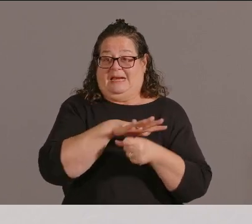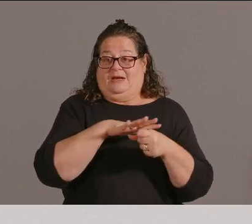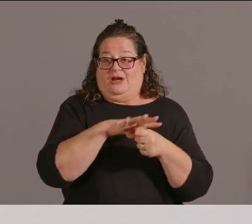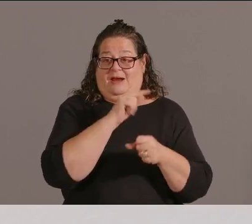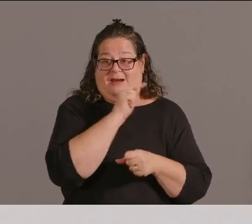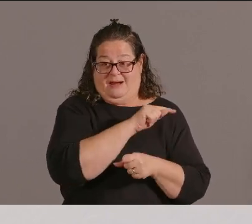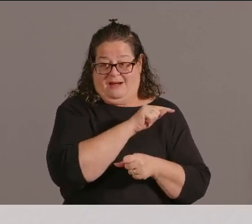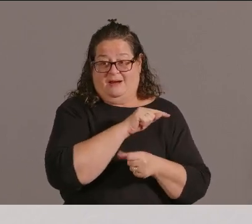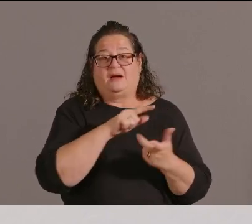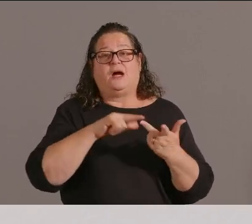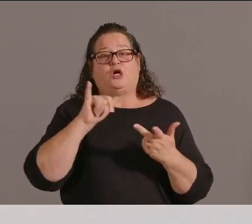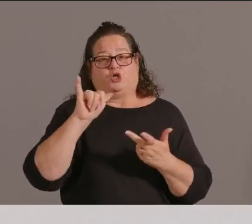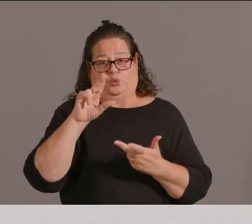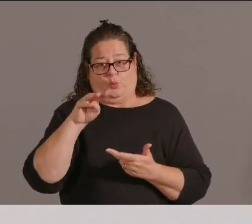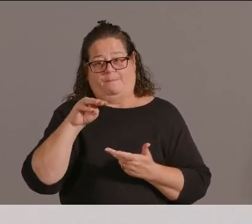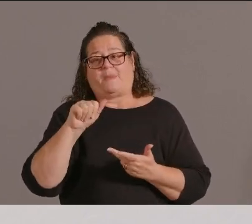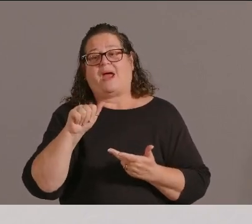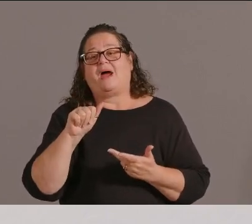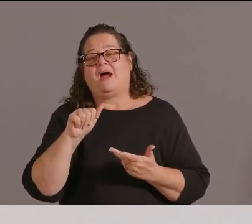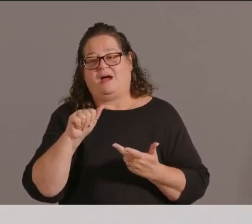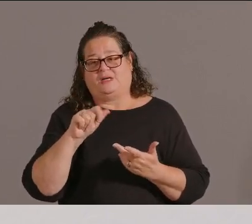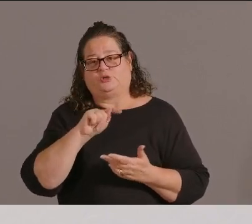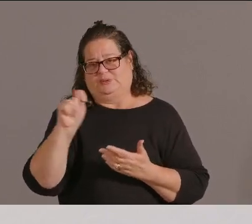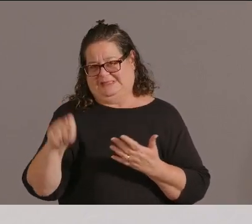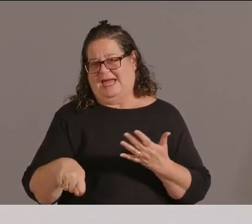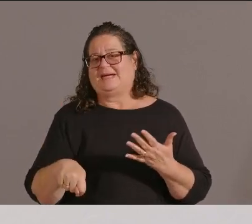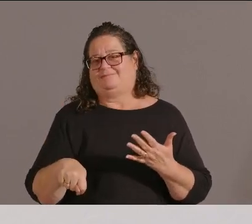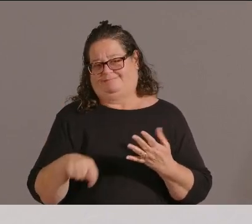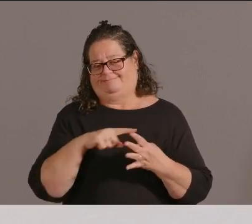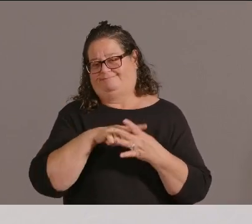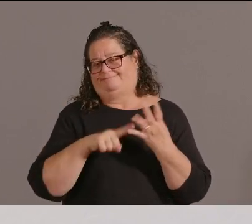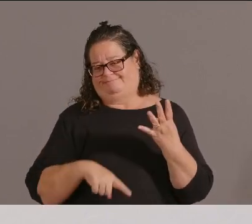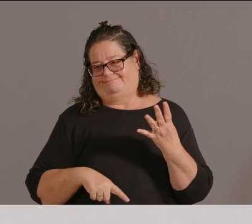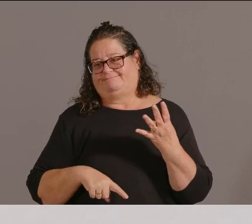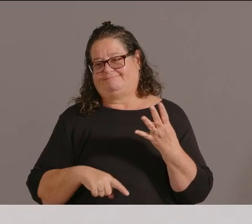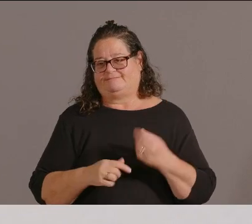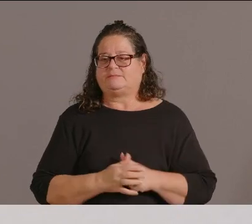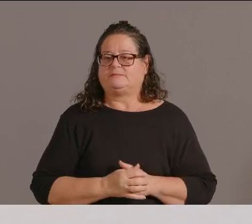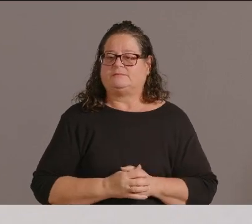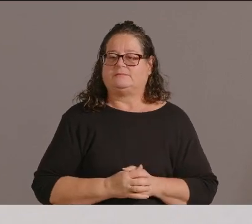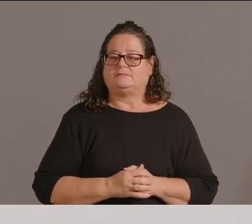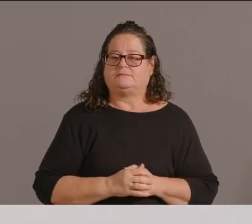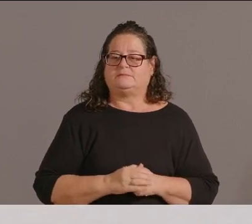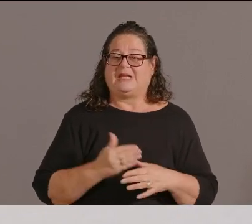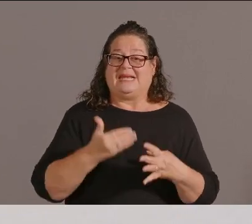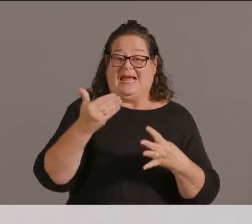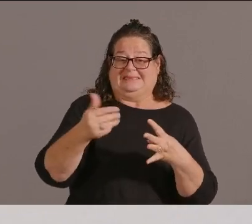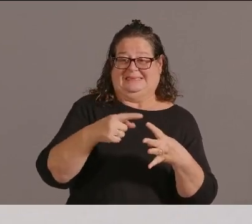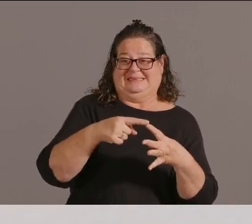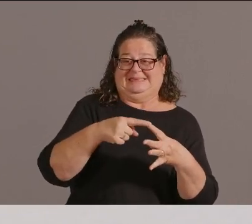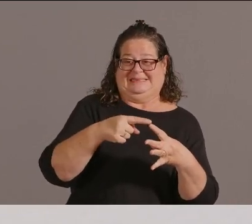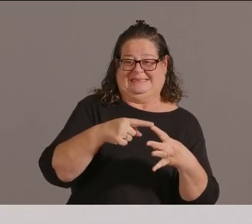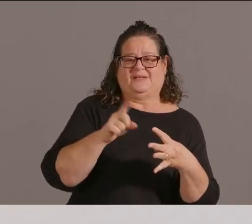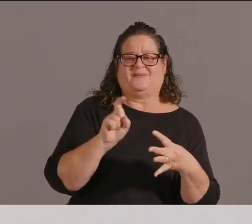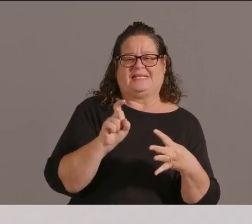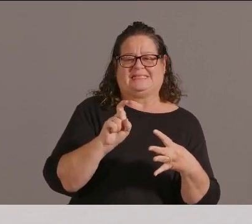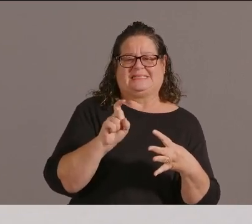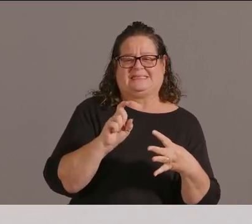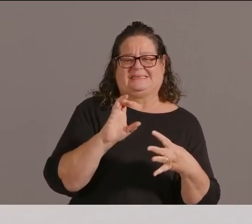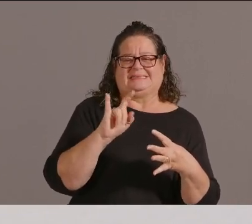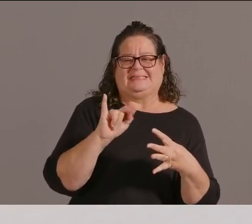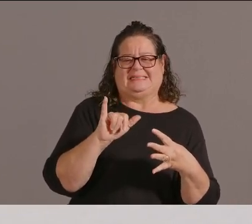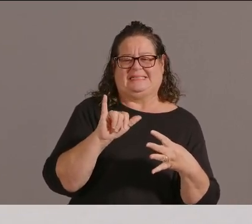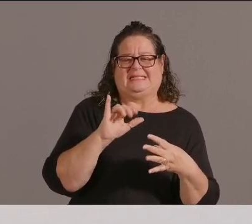some areas in Tucson. But the next areas that we're moving to are that Phoenix City Council District 7 and 8 and Yuma. And so